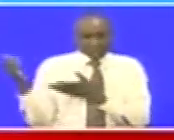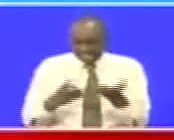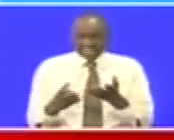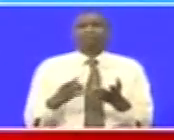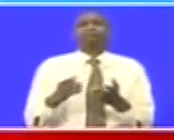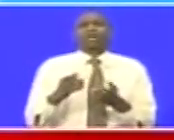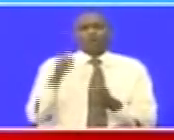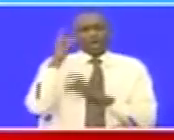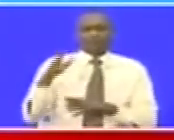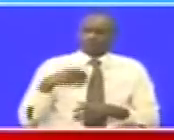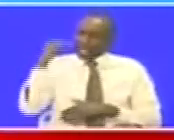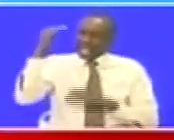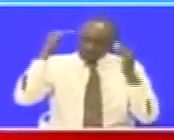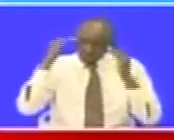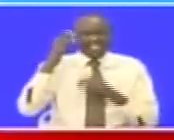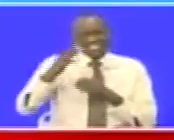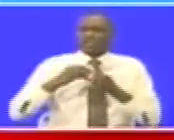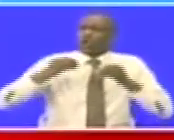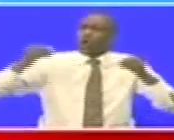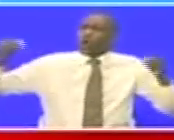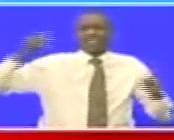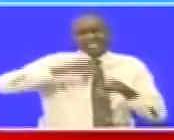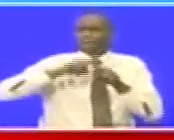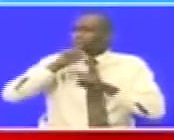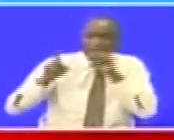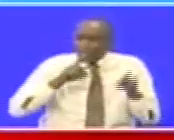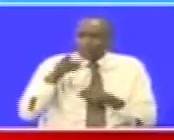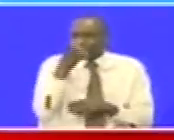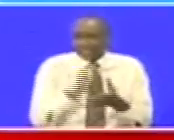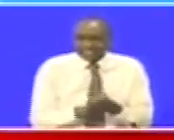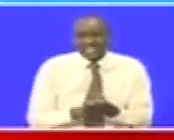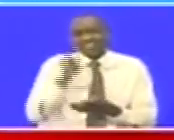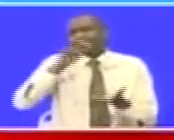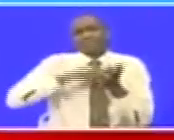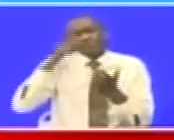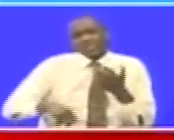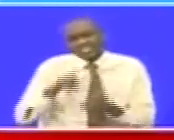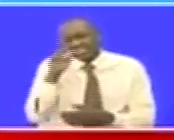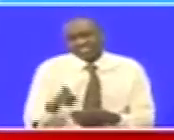Alicia, this has been a very long ruling, 4 hours, so to speak. What does this all mean?